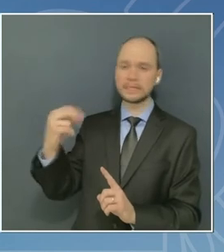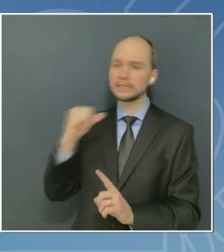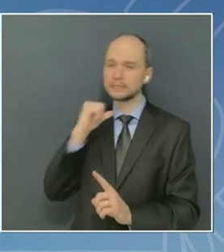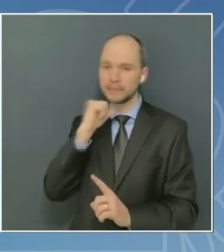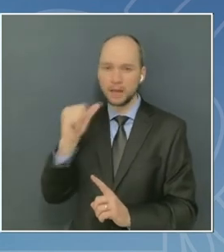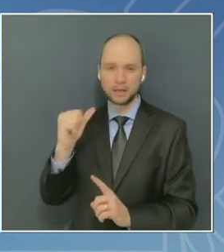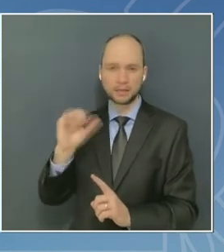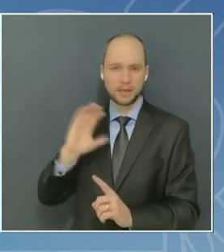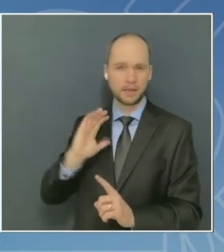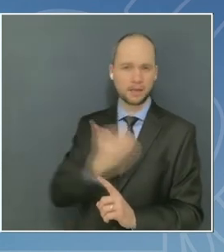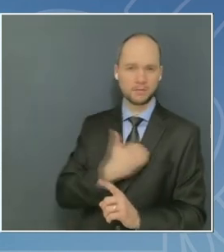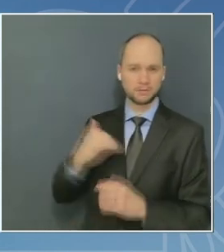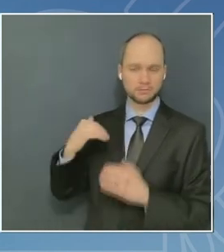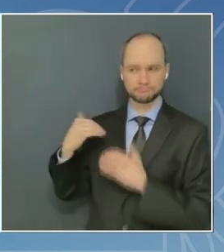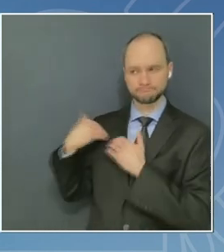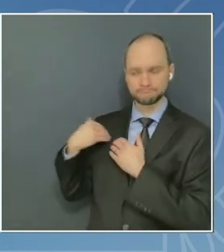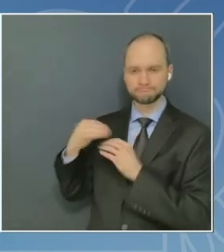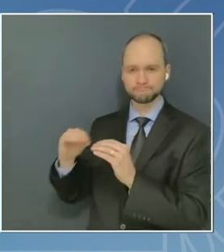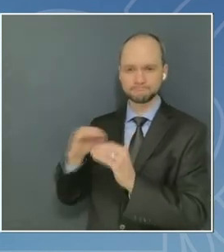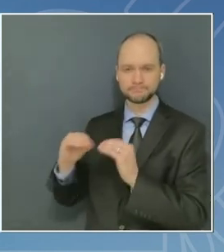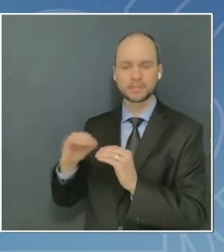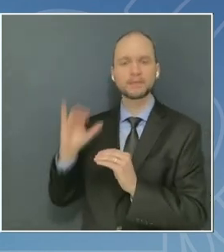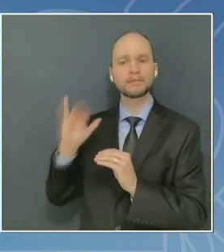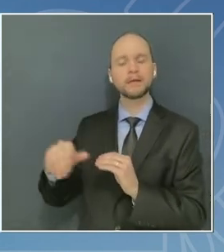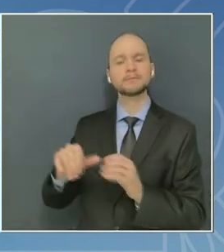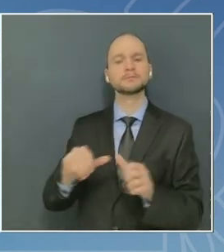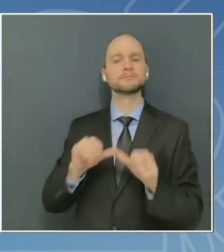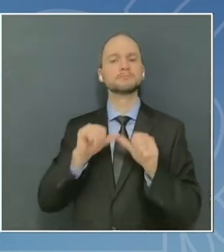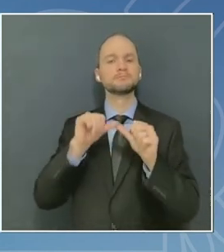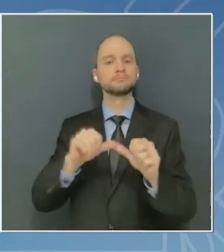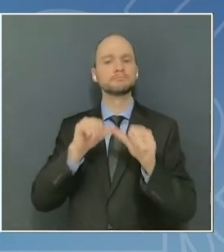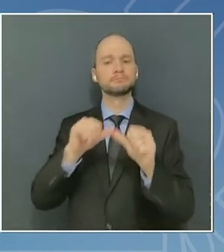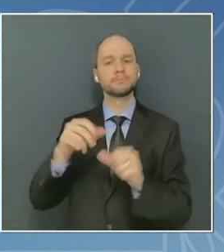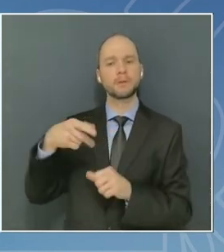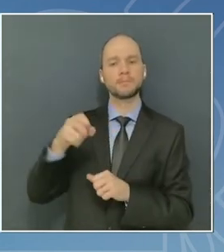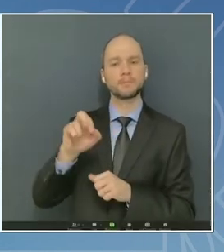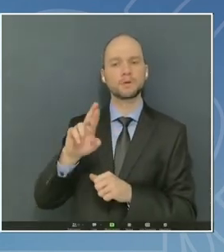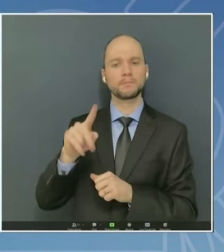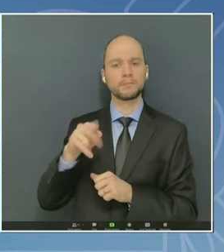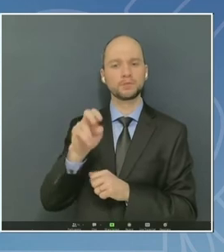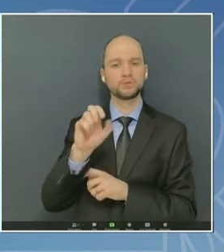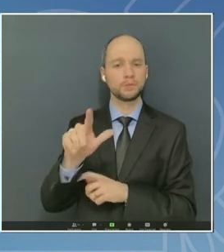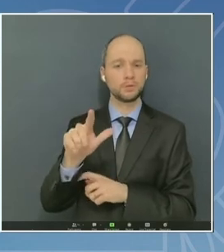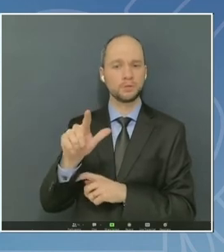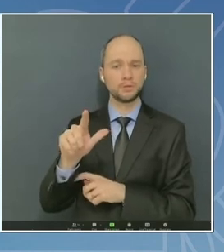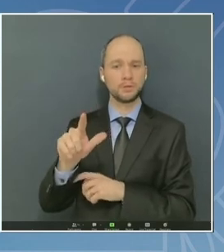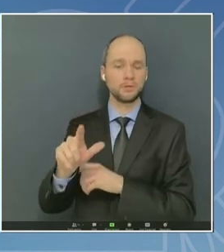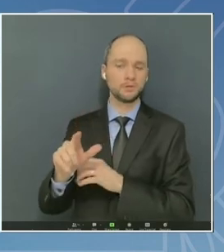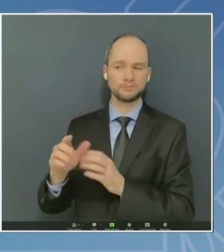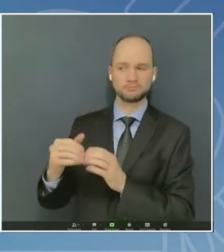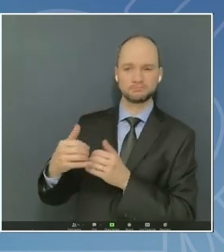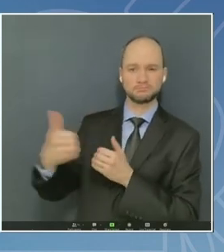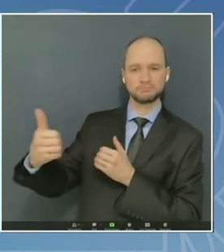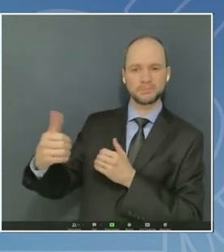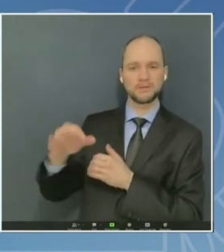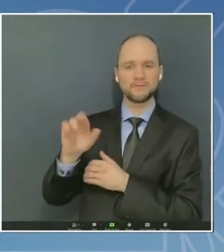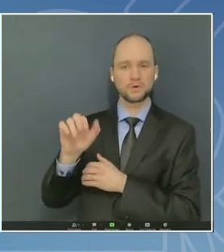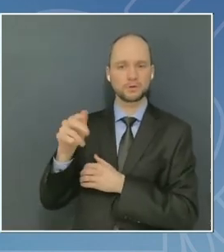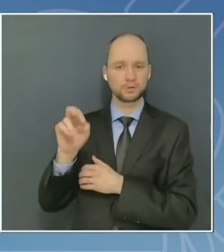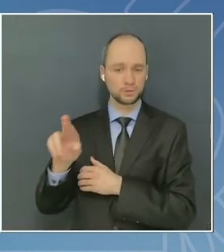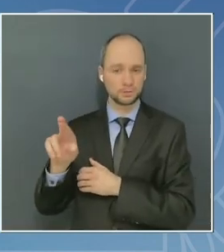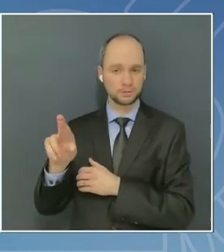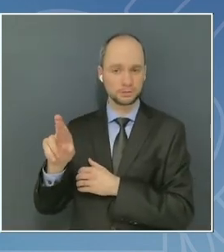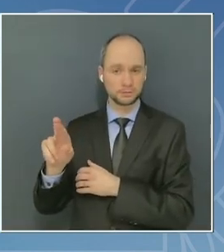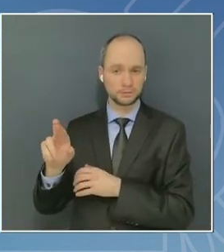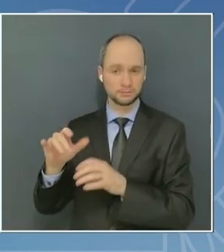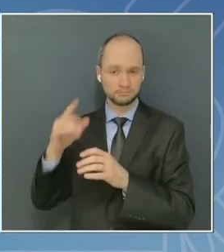stereotype. And we don't have to prove anything. Even if we weren't in service, we still belong here. And